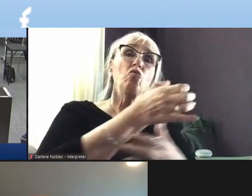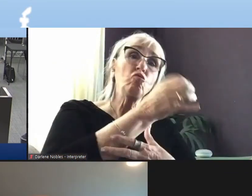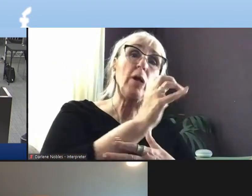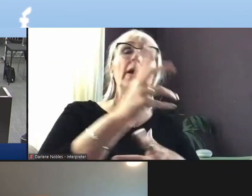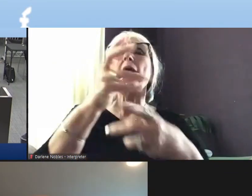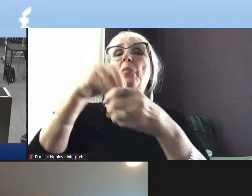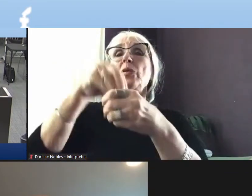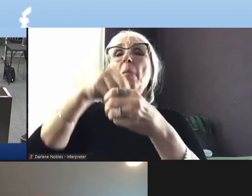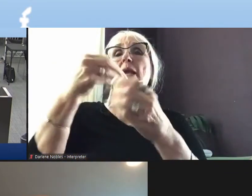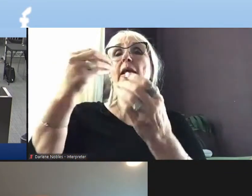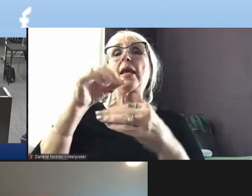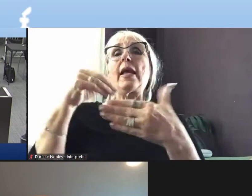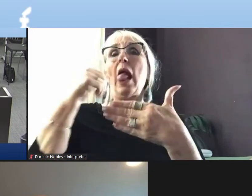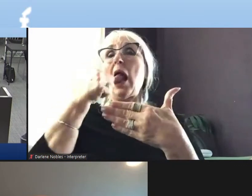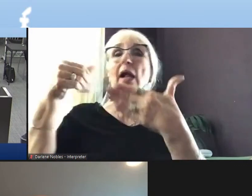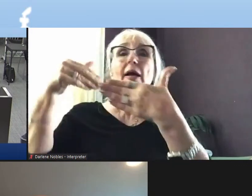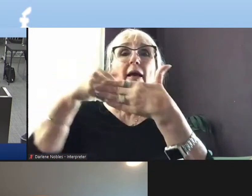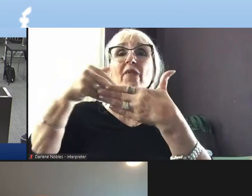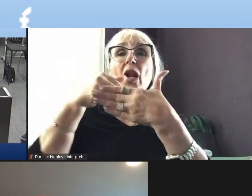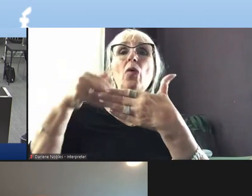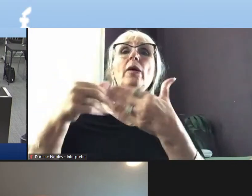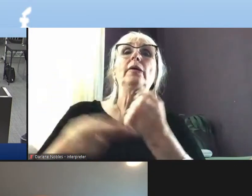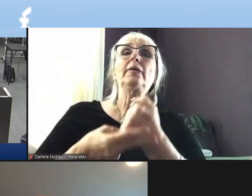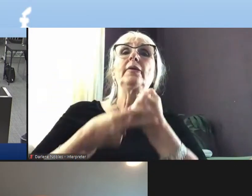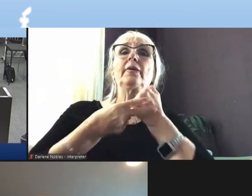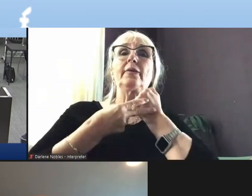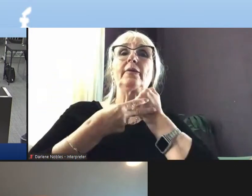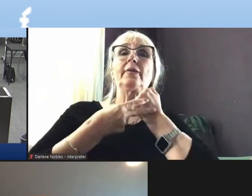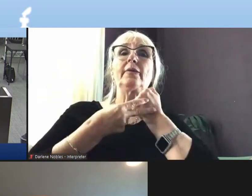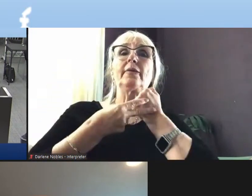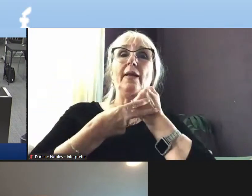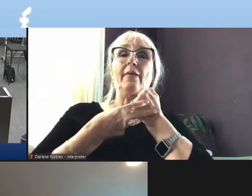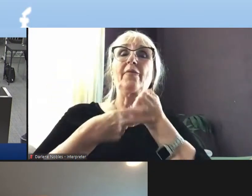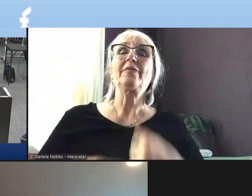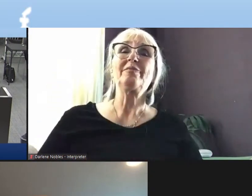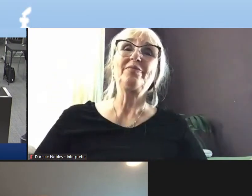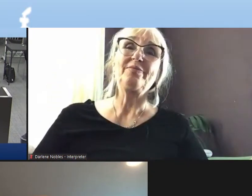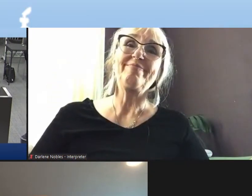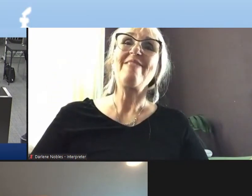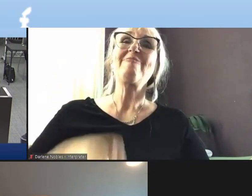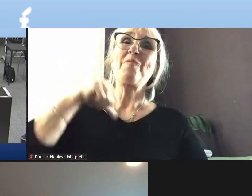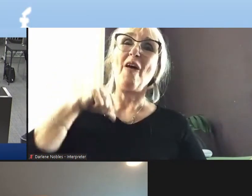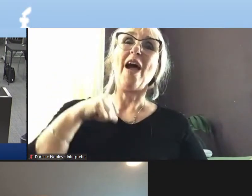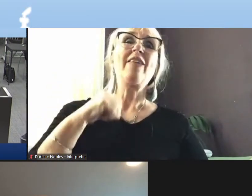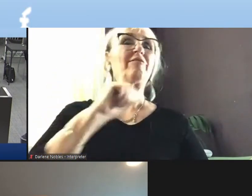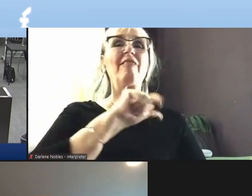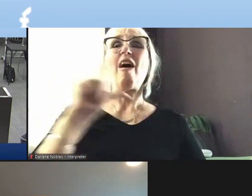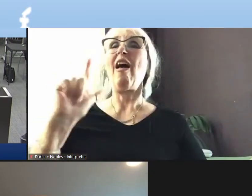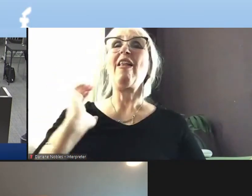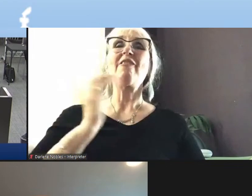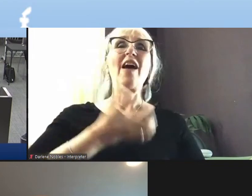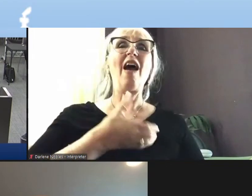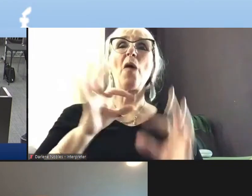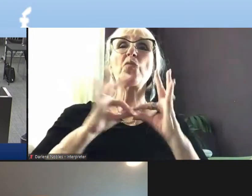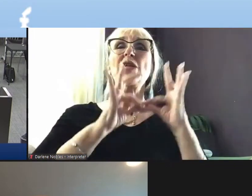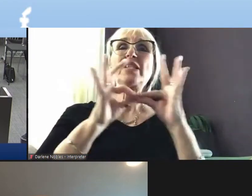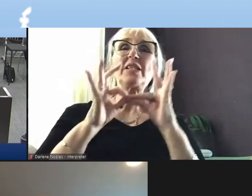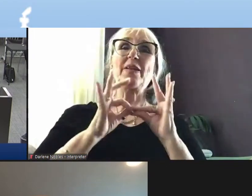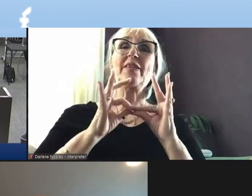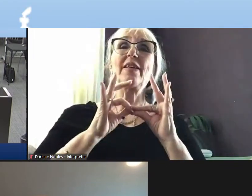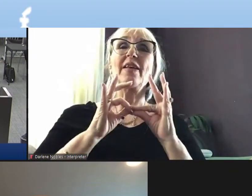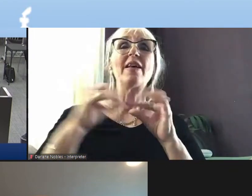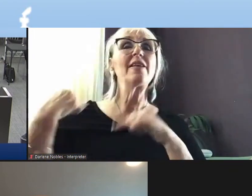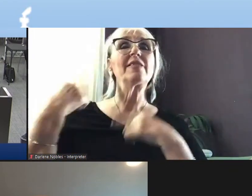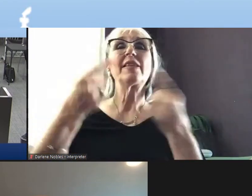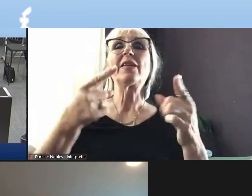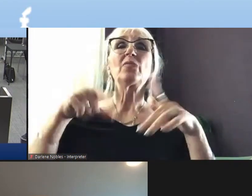a new vehicle. Great. So we are so proud of all of our participants. Since we started our